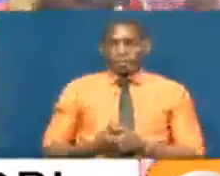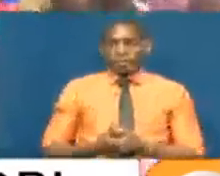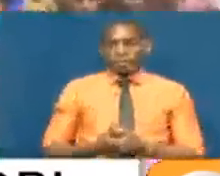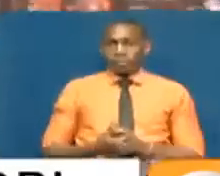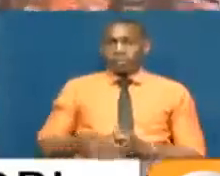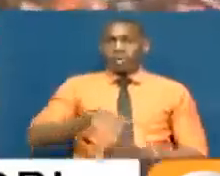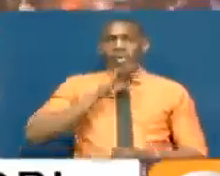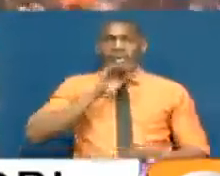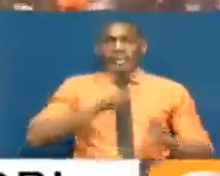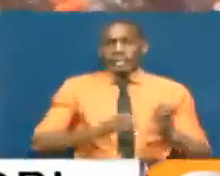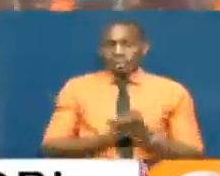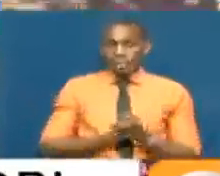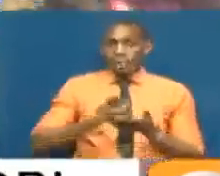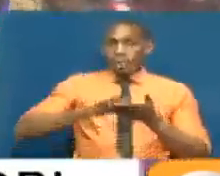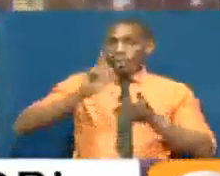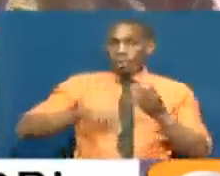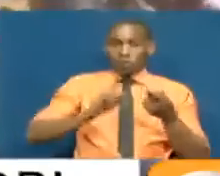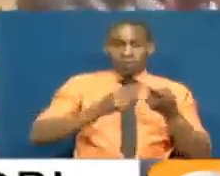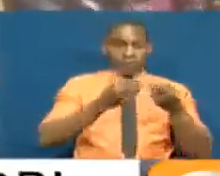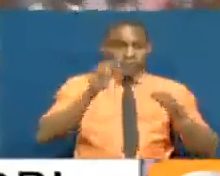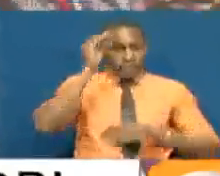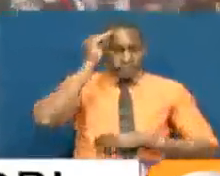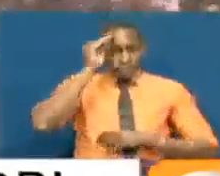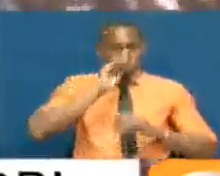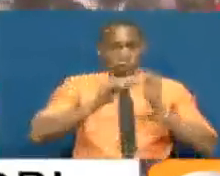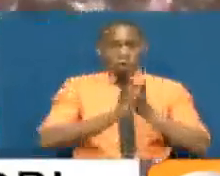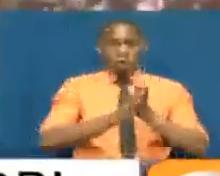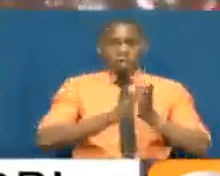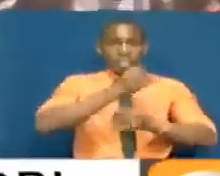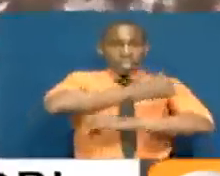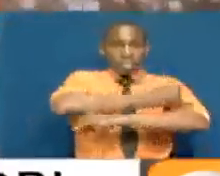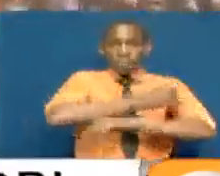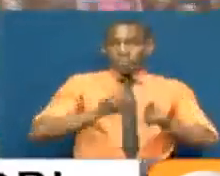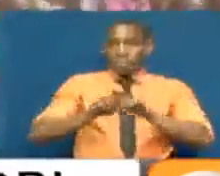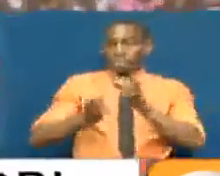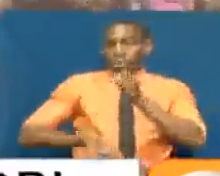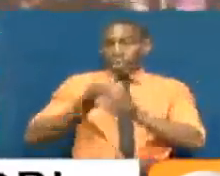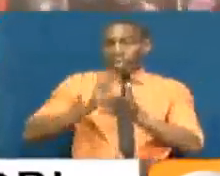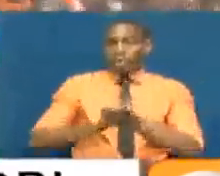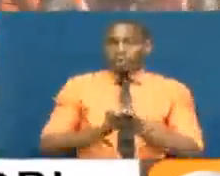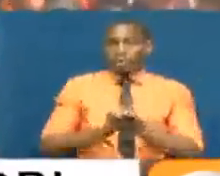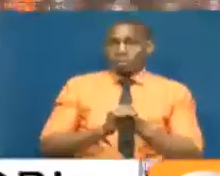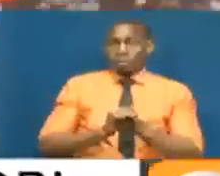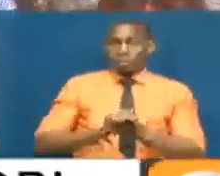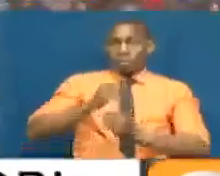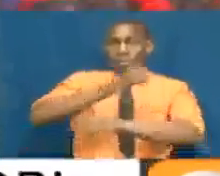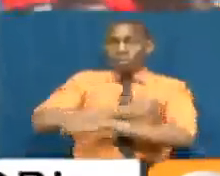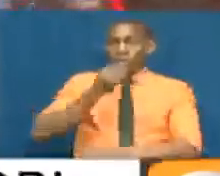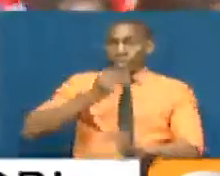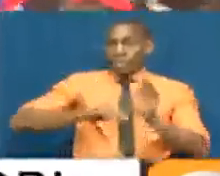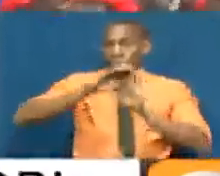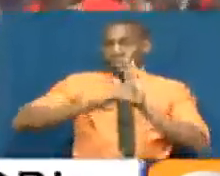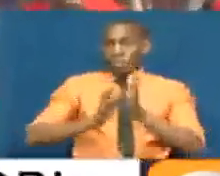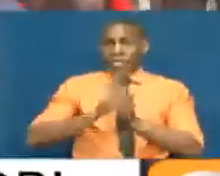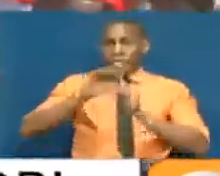Kenya leader saying that in addition to free education at all levels, they will also initiate a comprehensive school feeding program